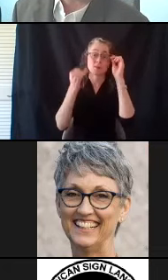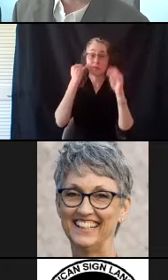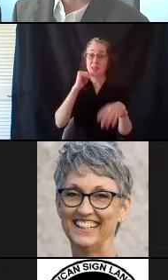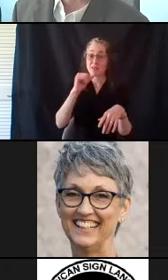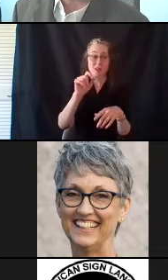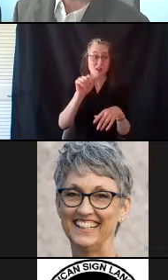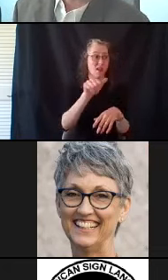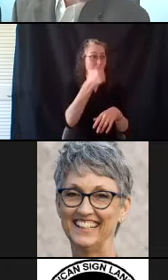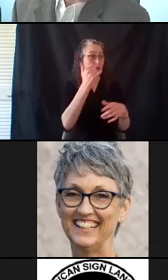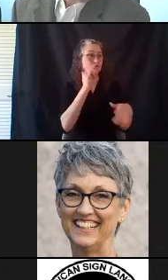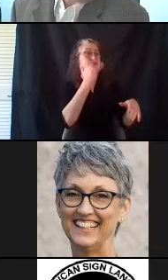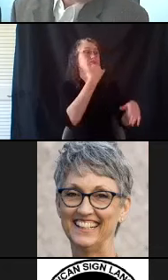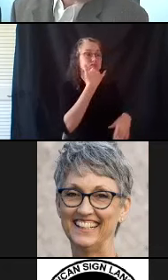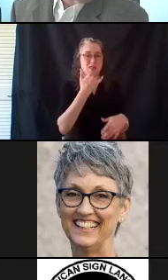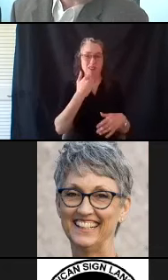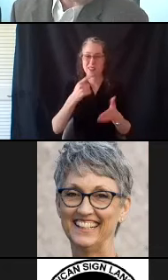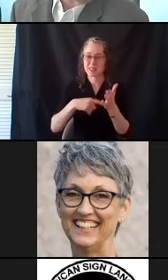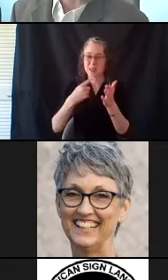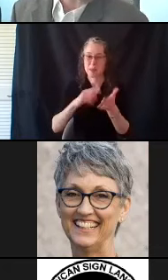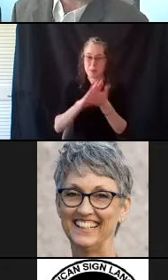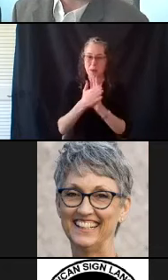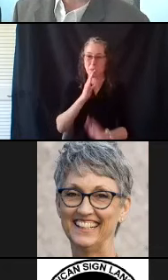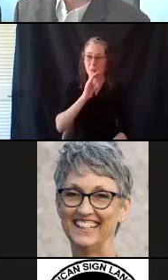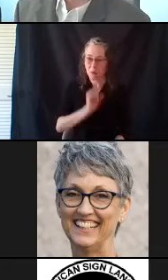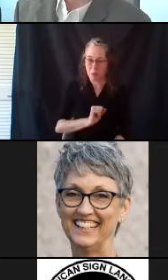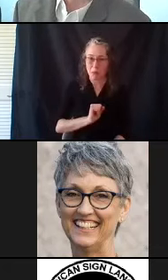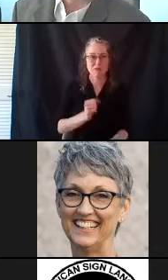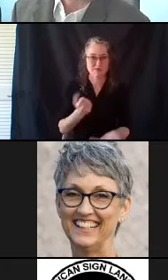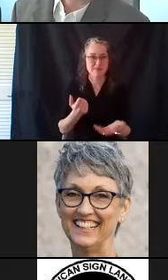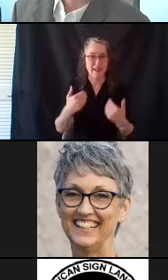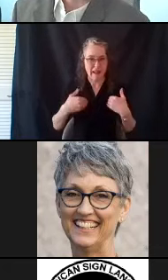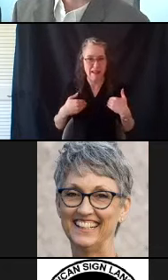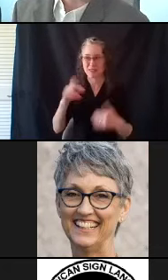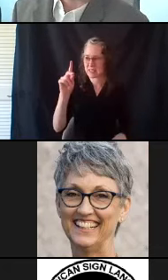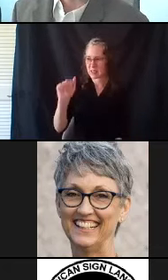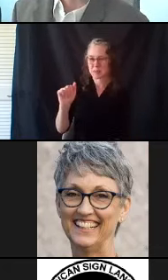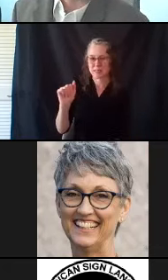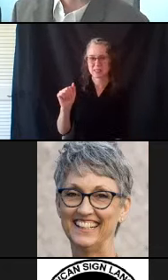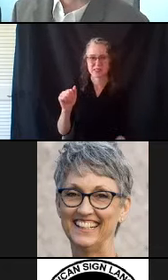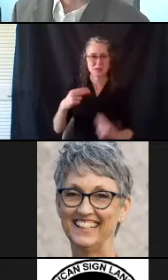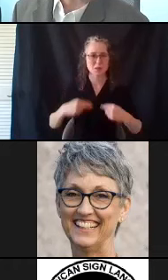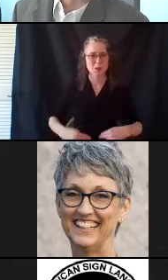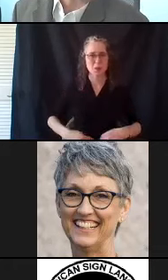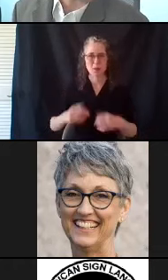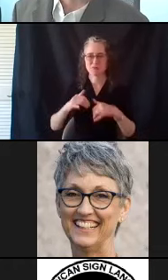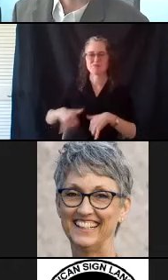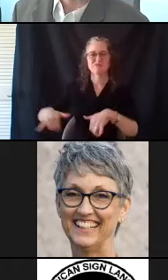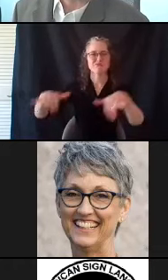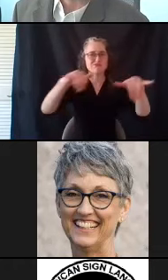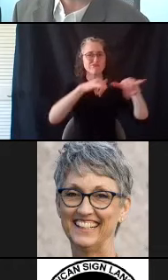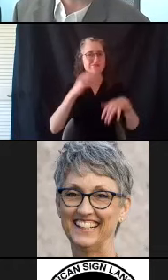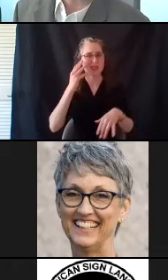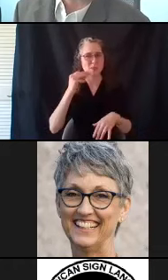And so it's just part of the human experience, and you never know. The benefits also are for folks